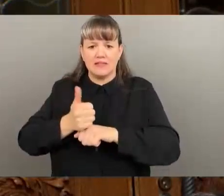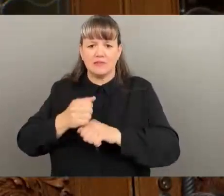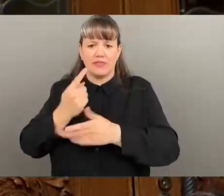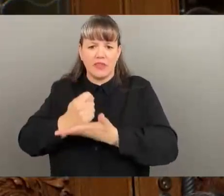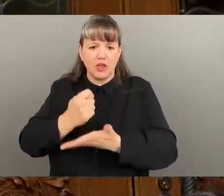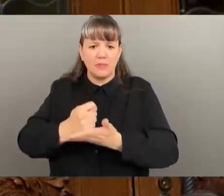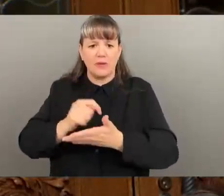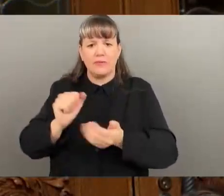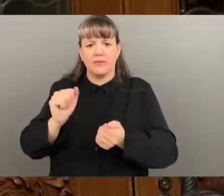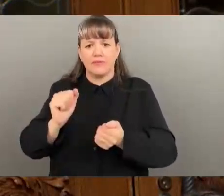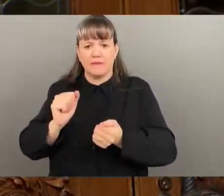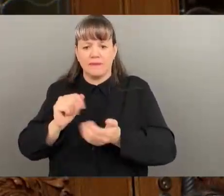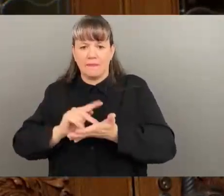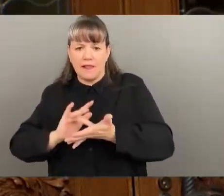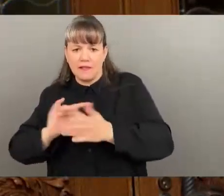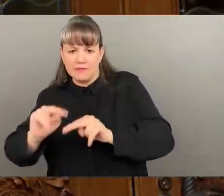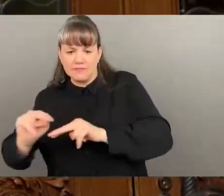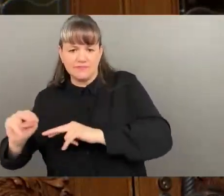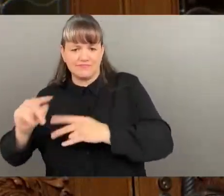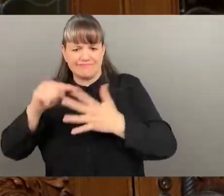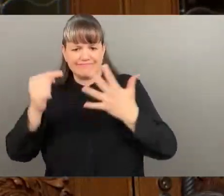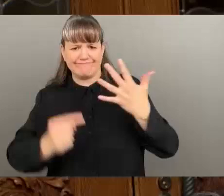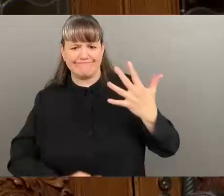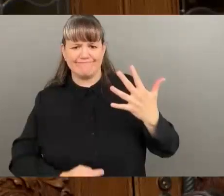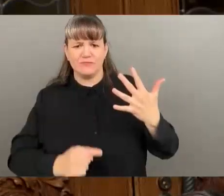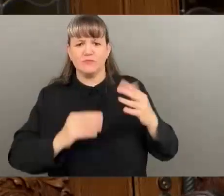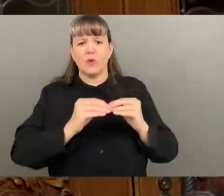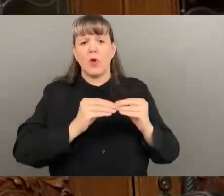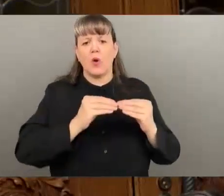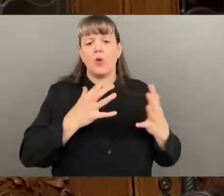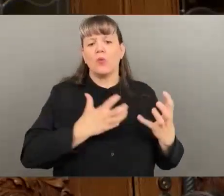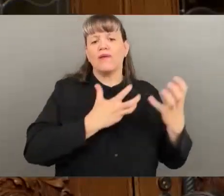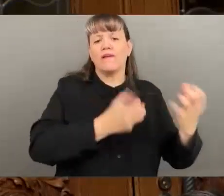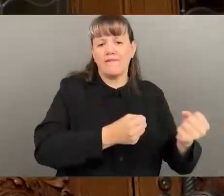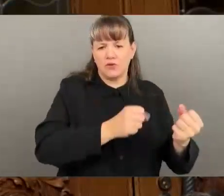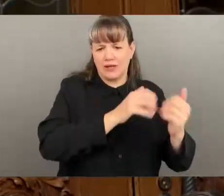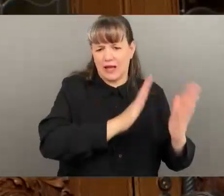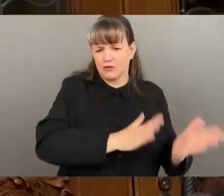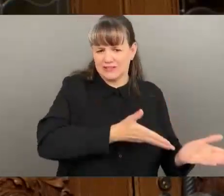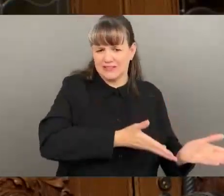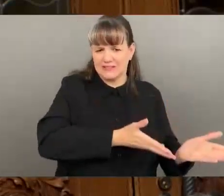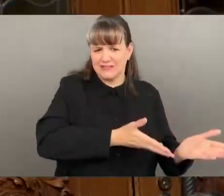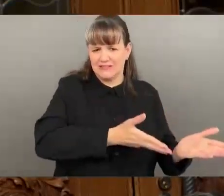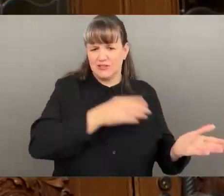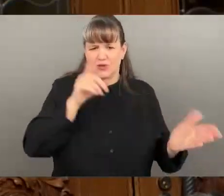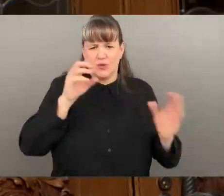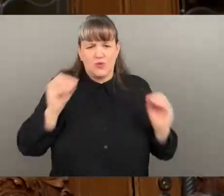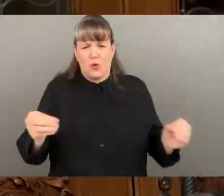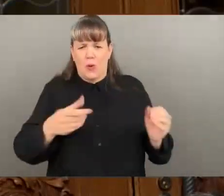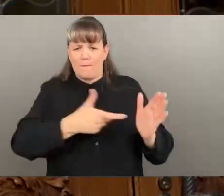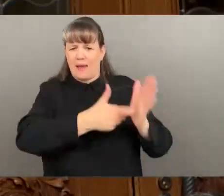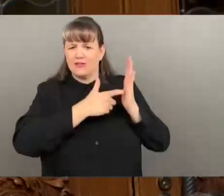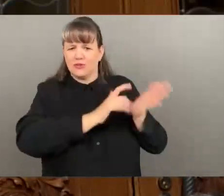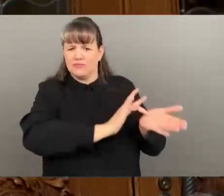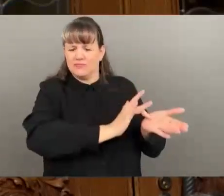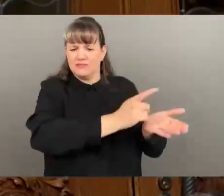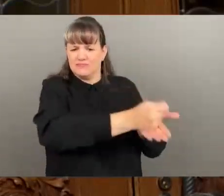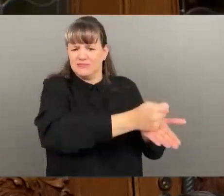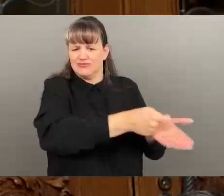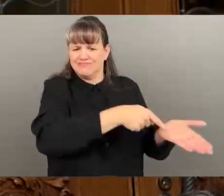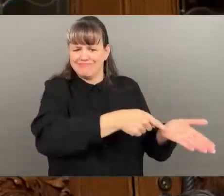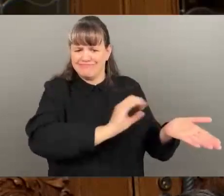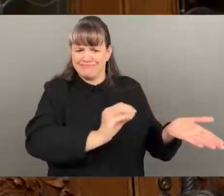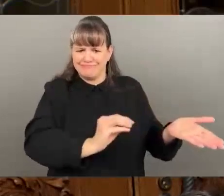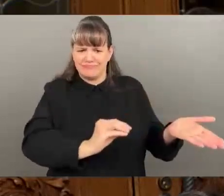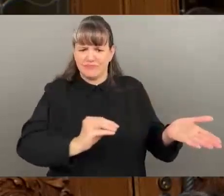your government padding the numbers? And how can families trust that their loved ones in crisis will get real help, and not just a mattress and a